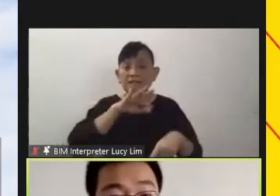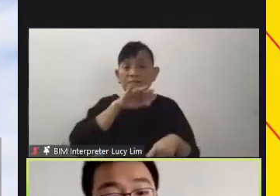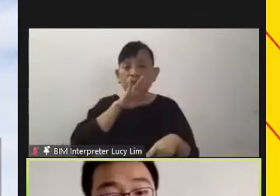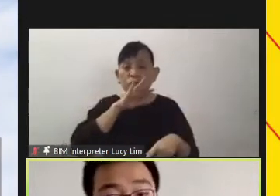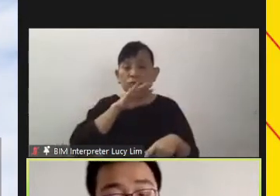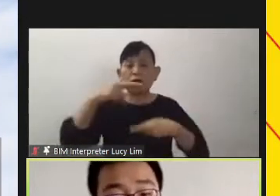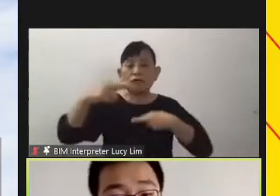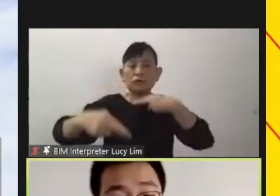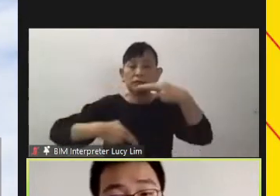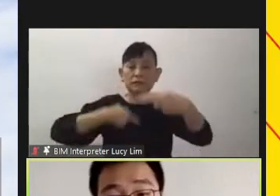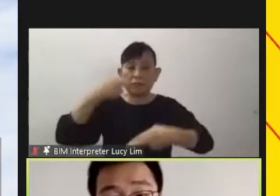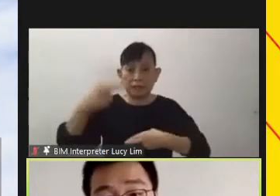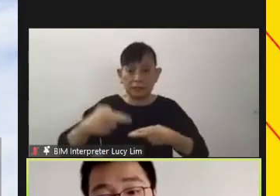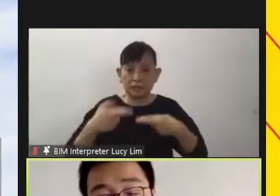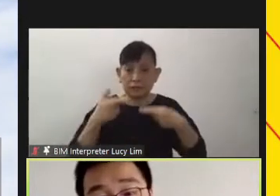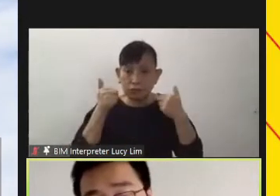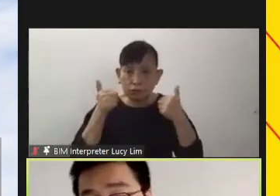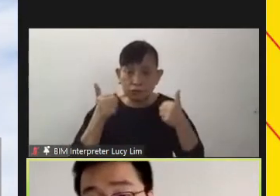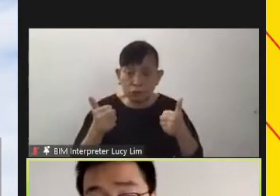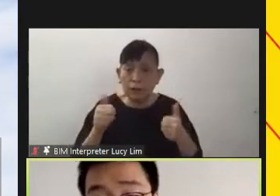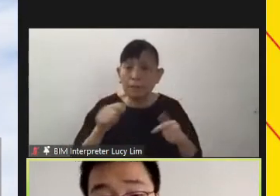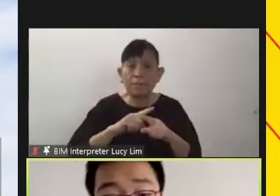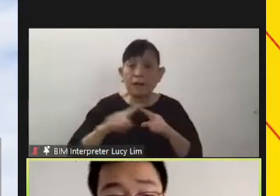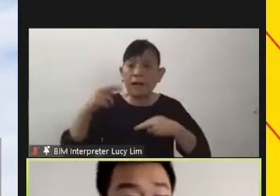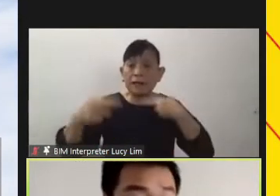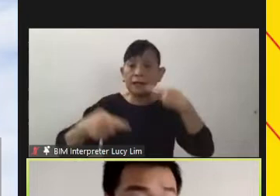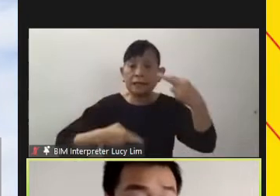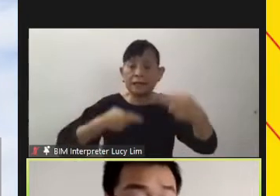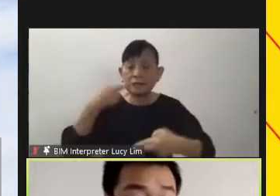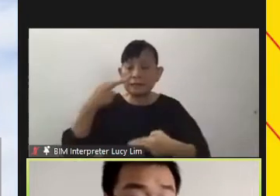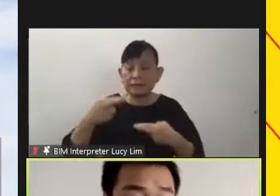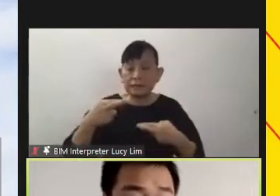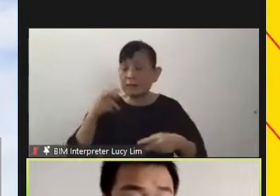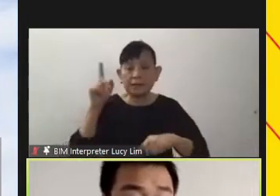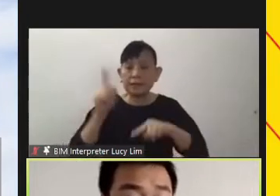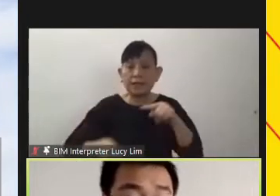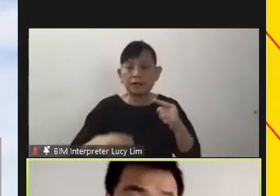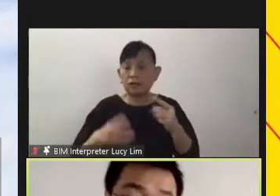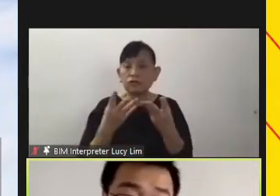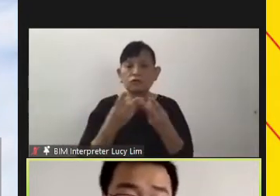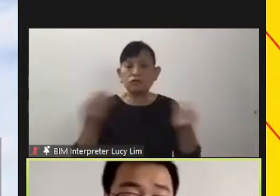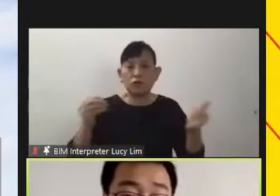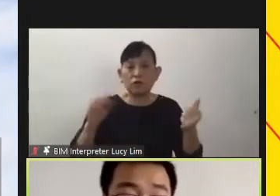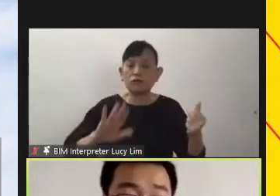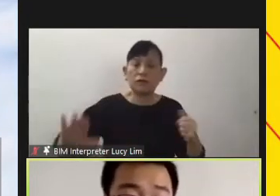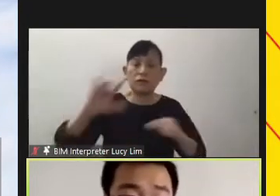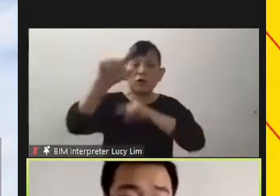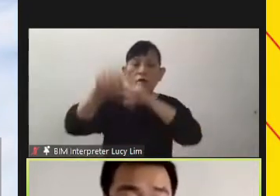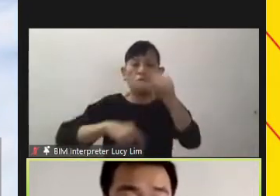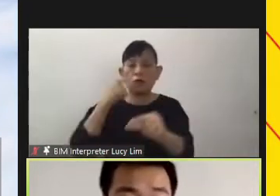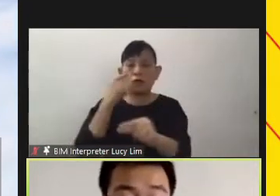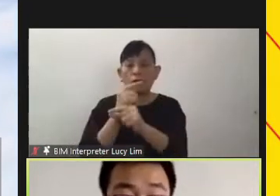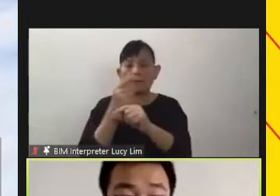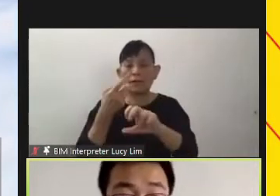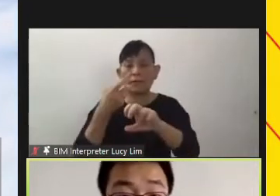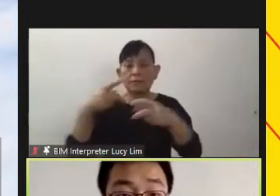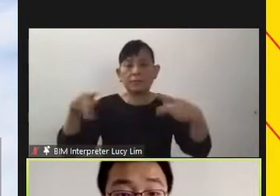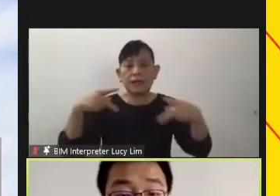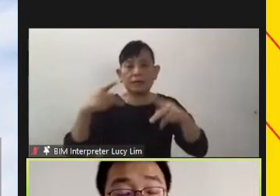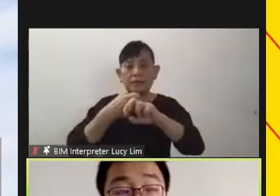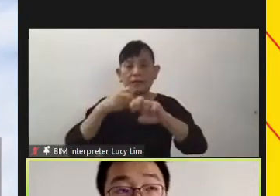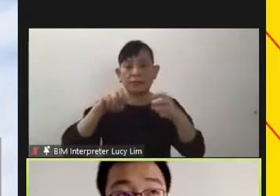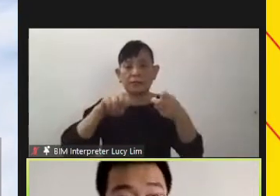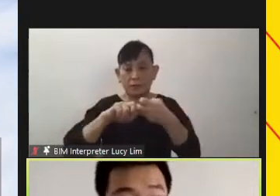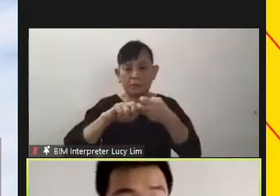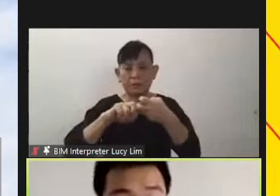but currently recycling alone cannot fix our global plastic pollution fast enough. Globally, the plastic recycling is